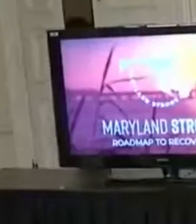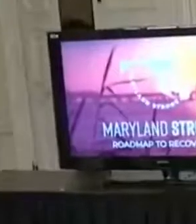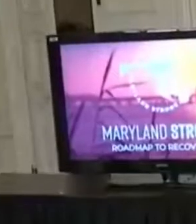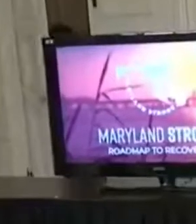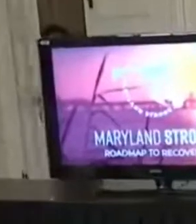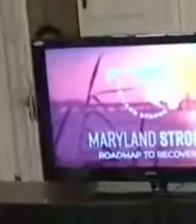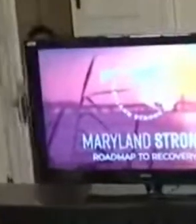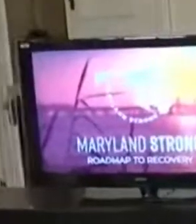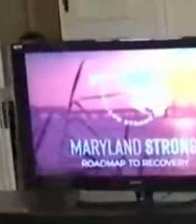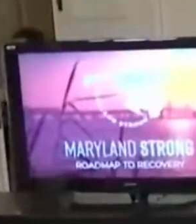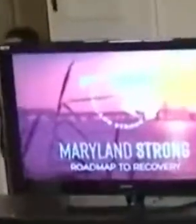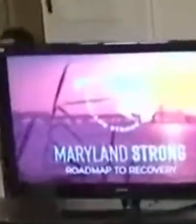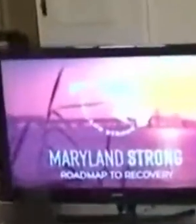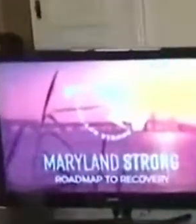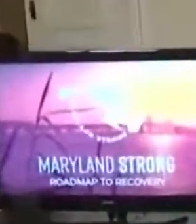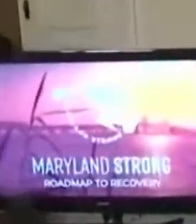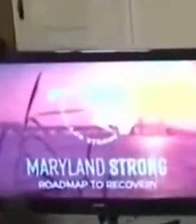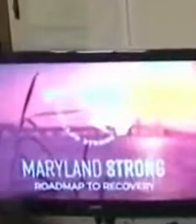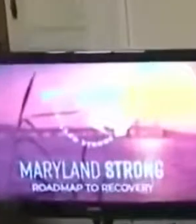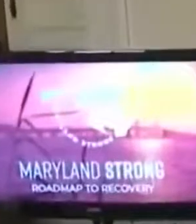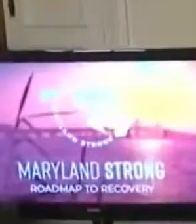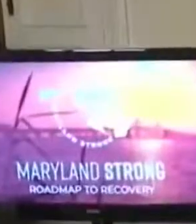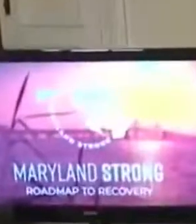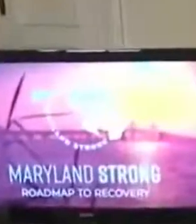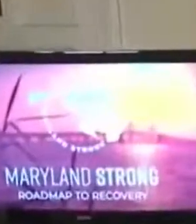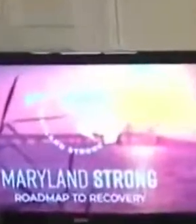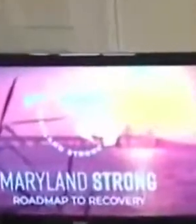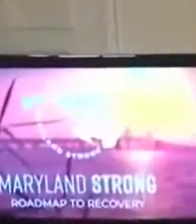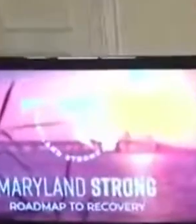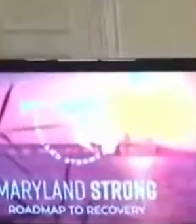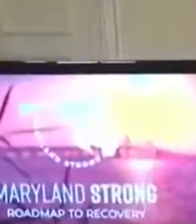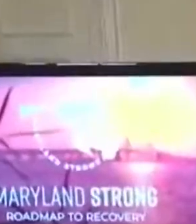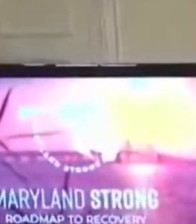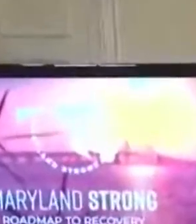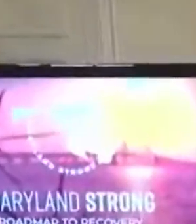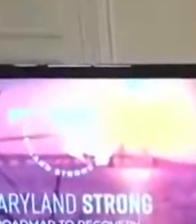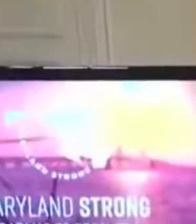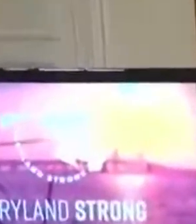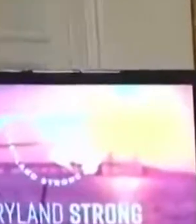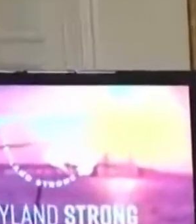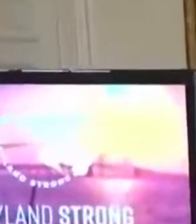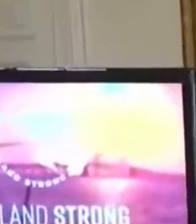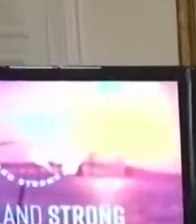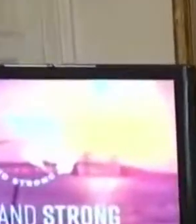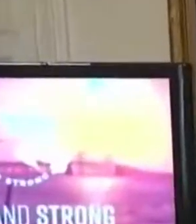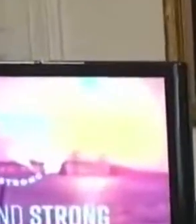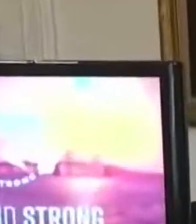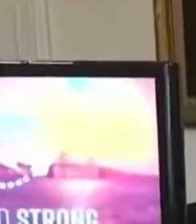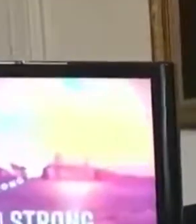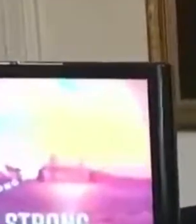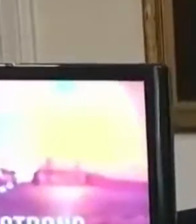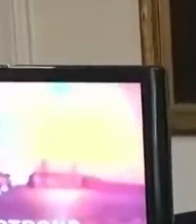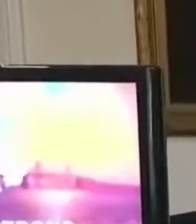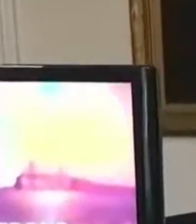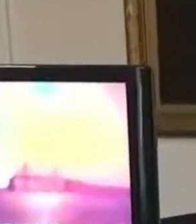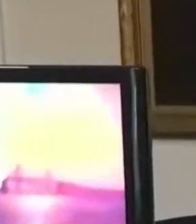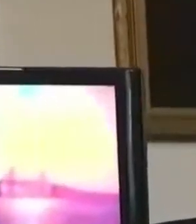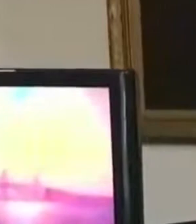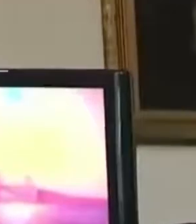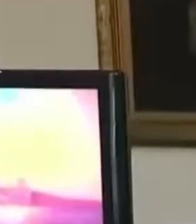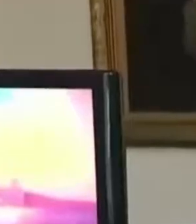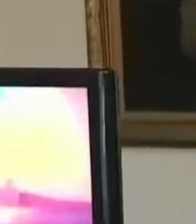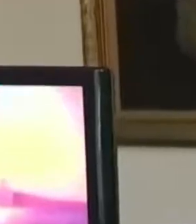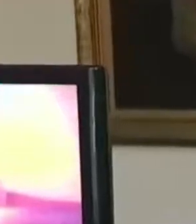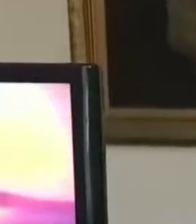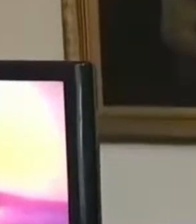of Commerce and Dr. Tom Inglesby, a member of our Maryland Coronavirus Response